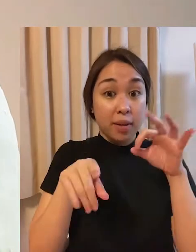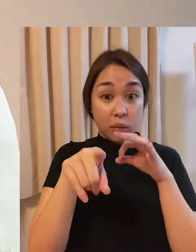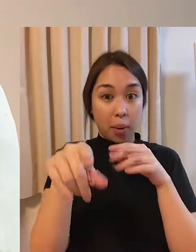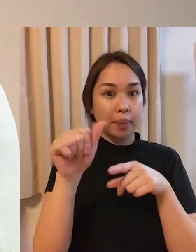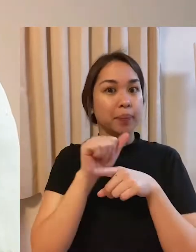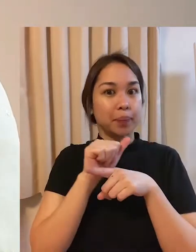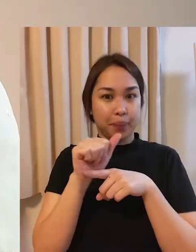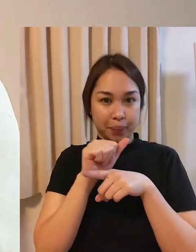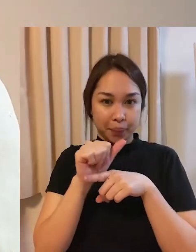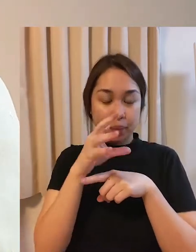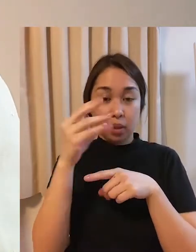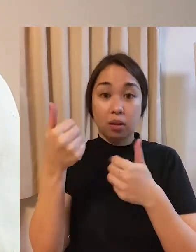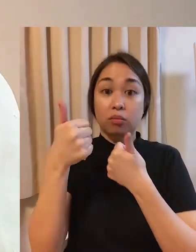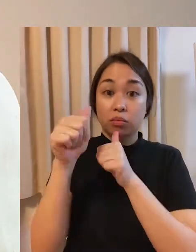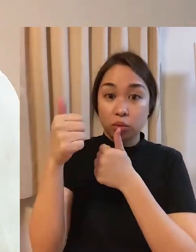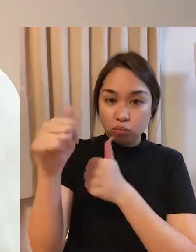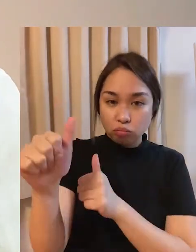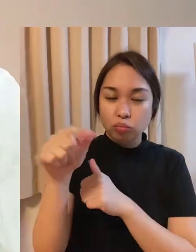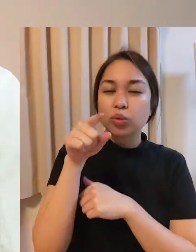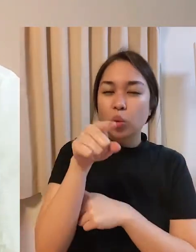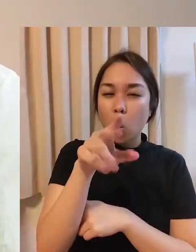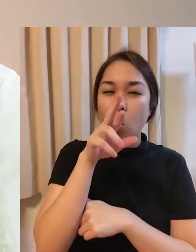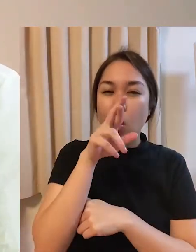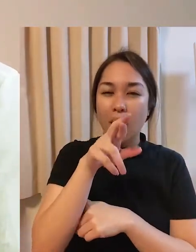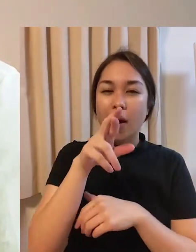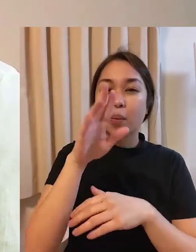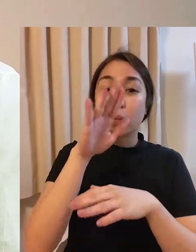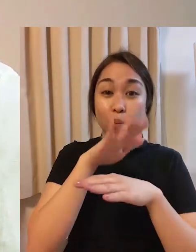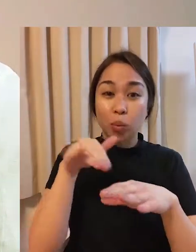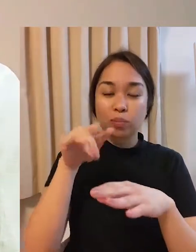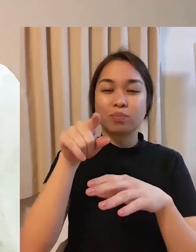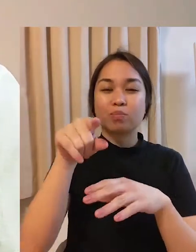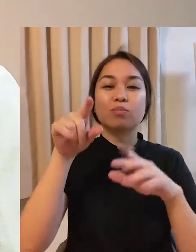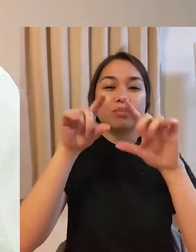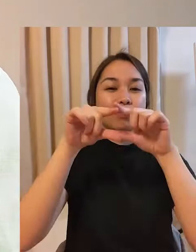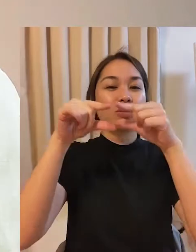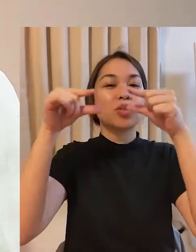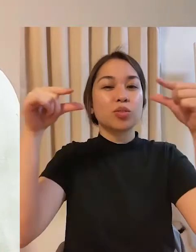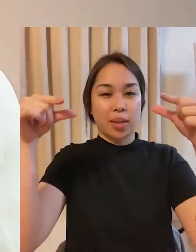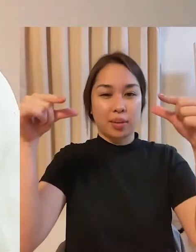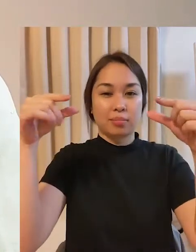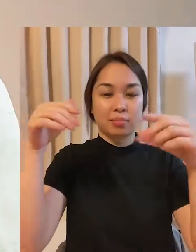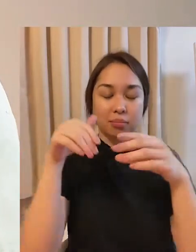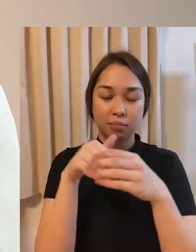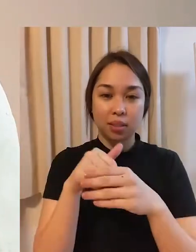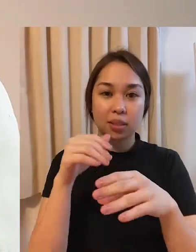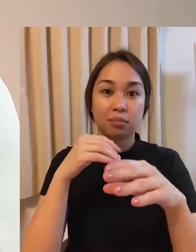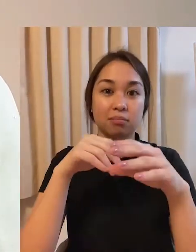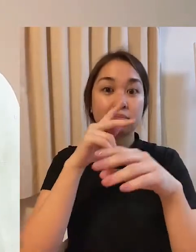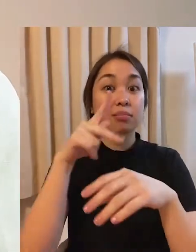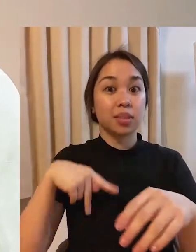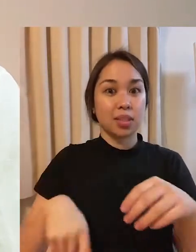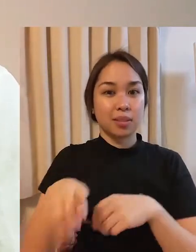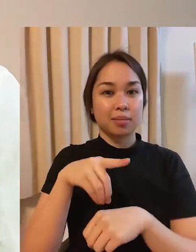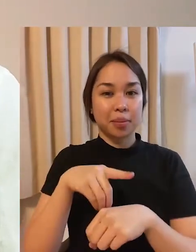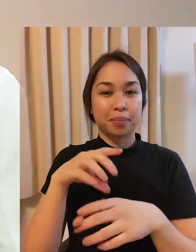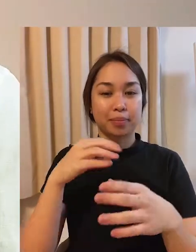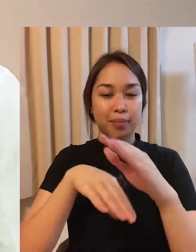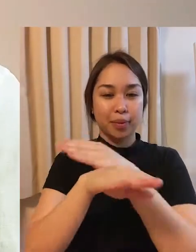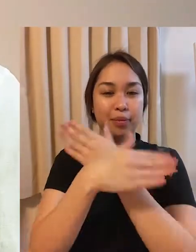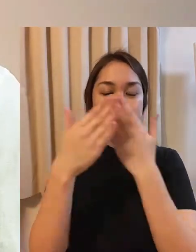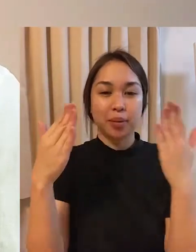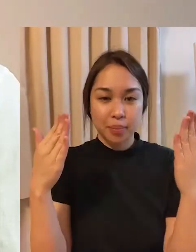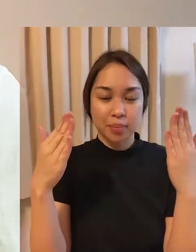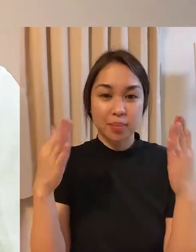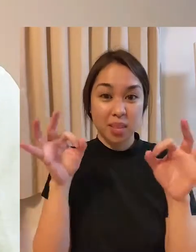But whoever practices and teaches these commands will be called great in the kingdom of heaven. For I